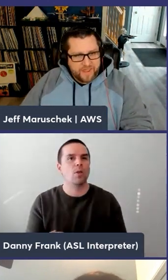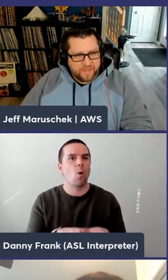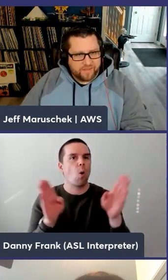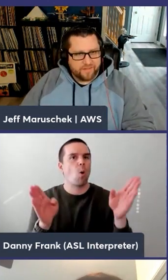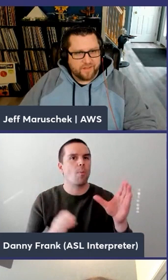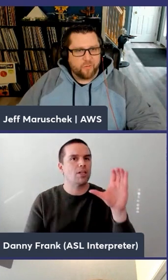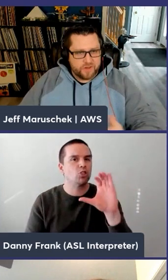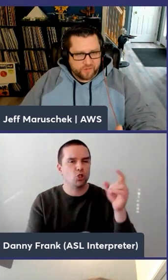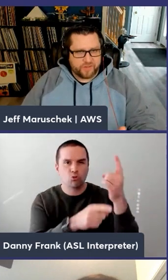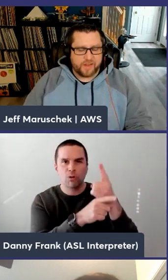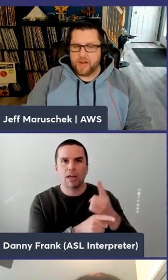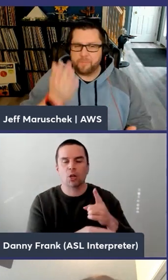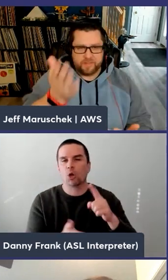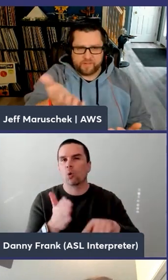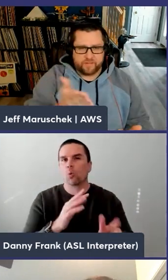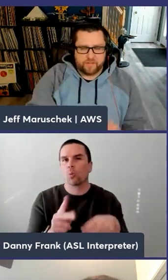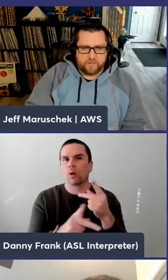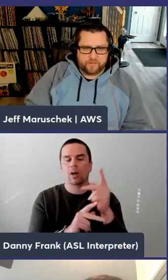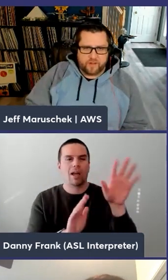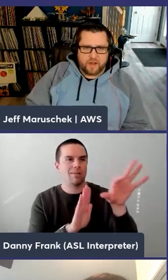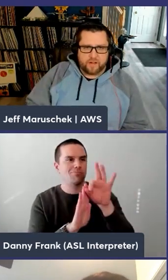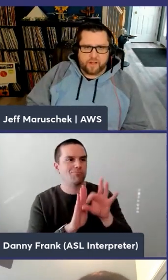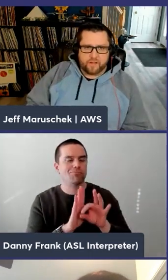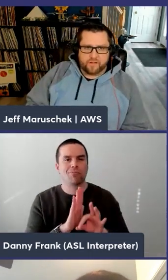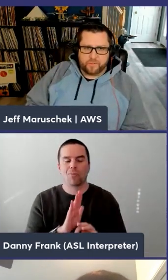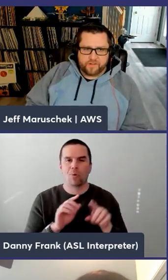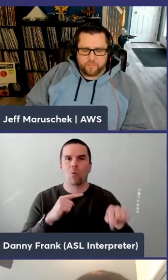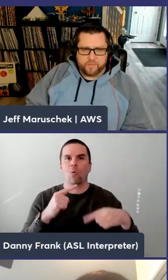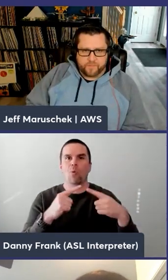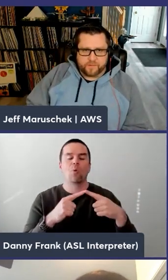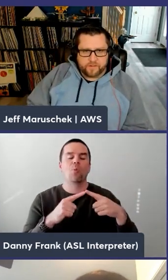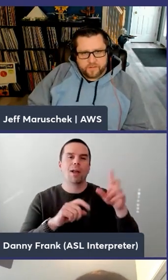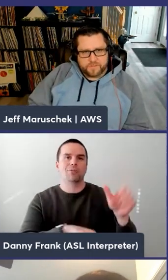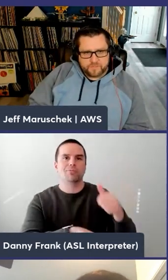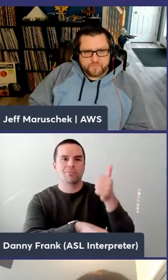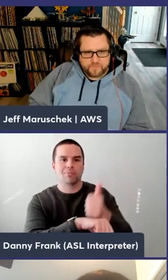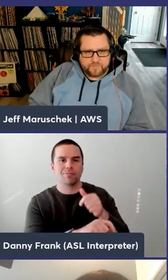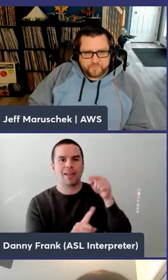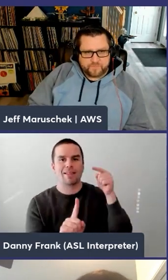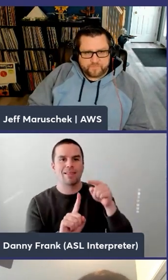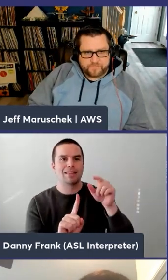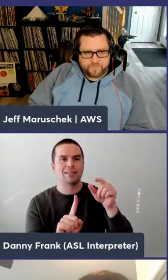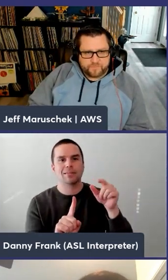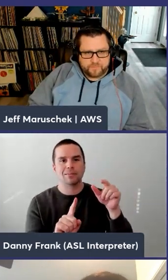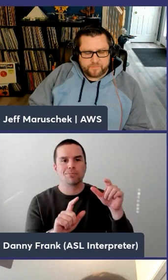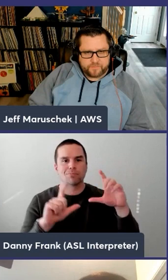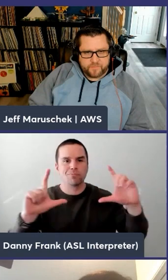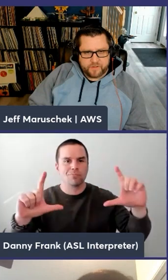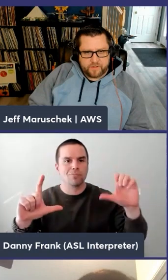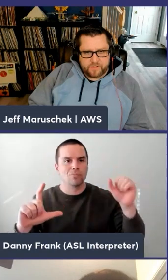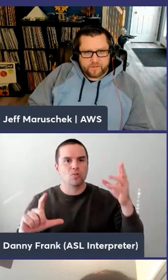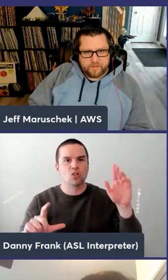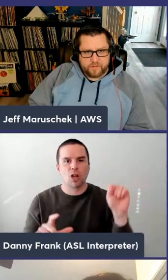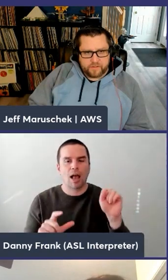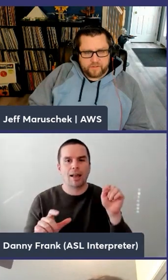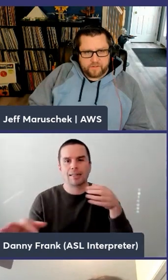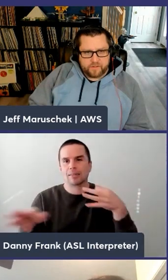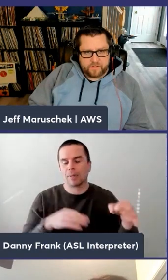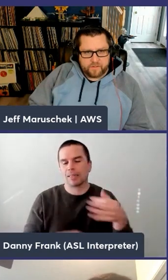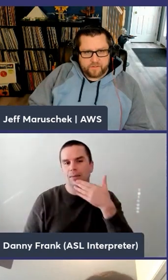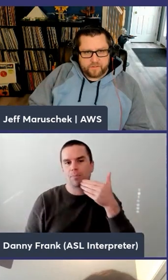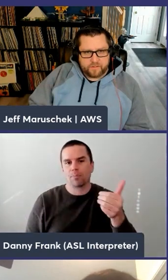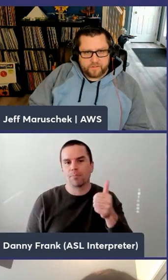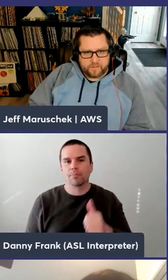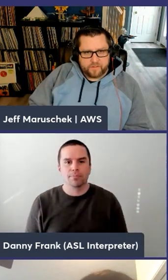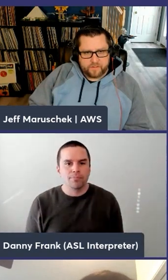have to make when you're setting it up? And this shot explains it perfectly. Right, right, exactly. So I